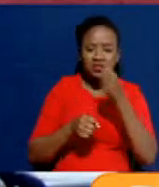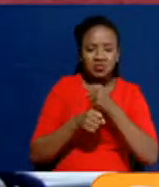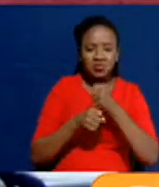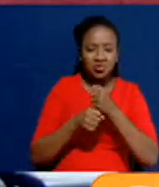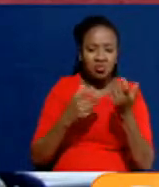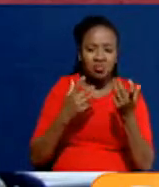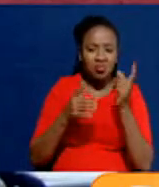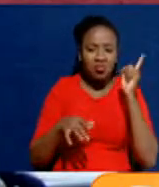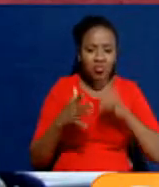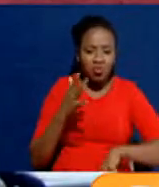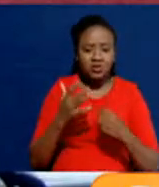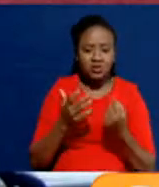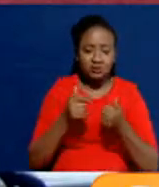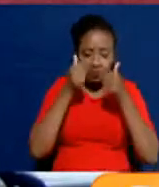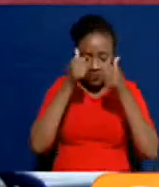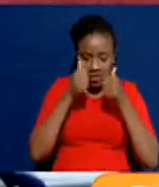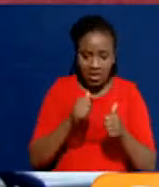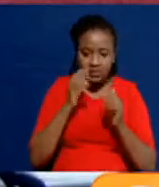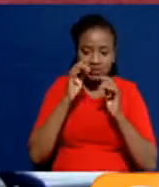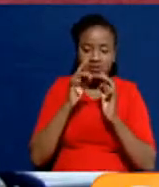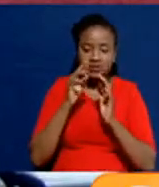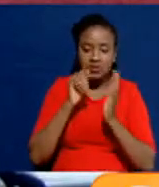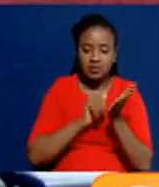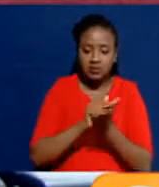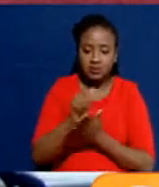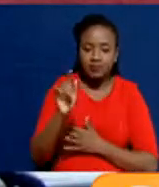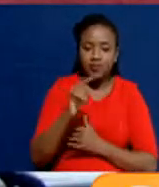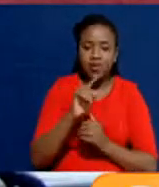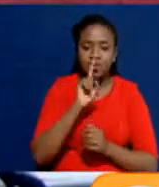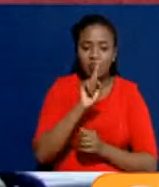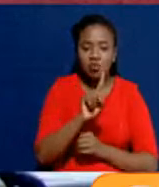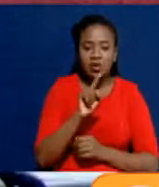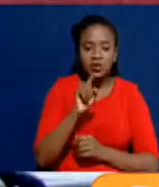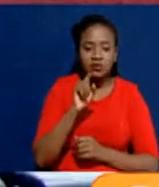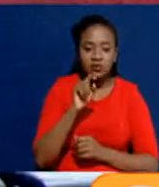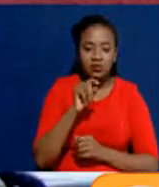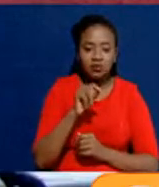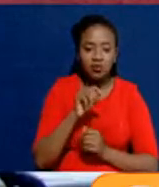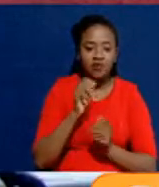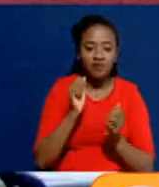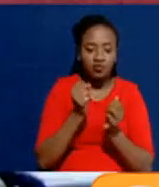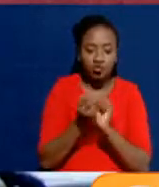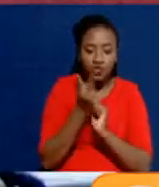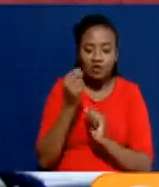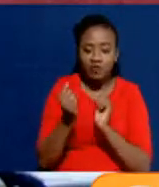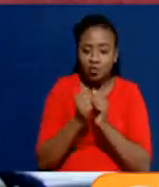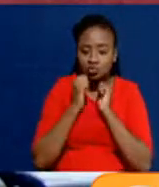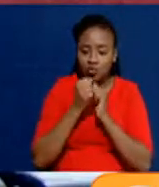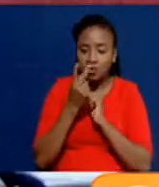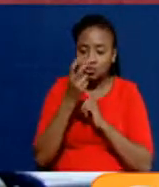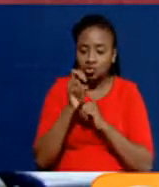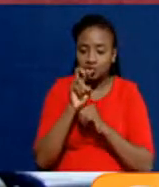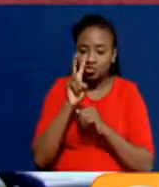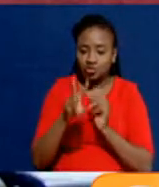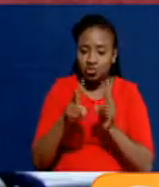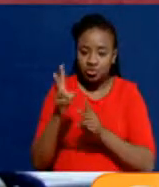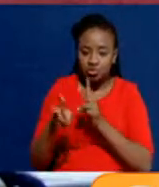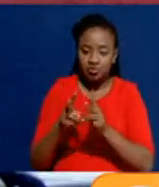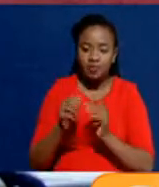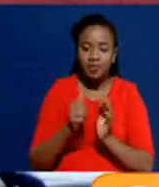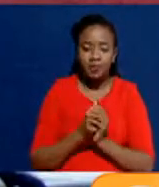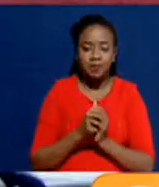Gazette Notice Number 12432 of 12 October 2022, and duties specified